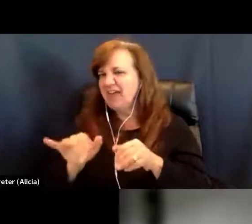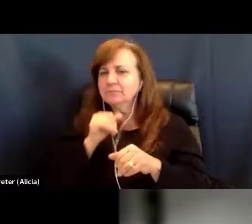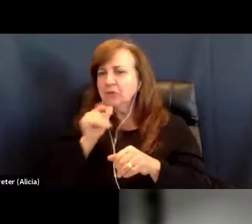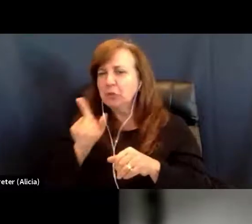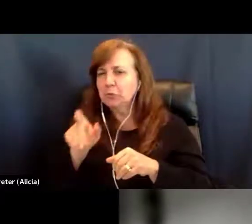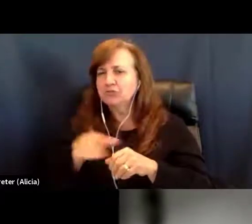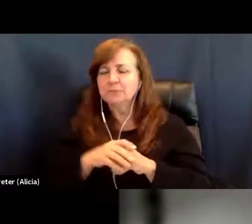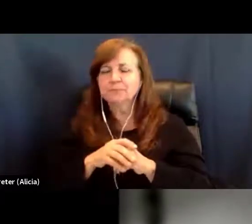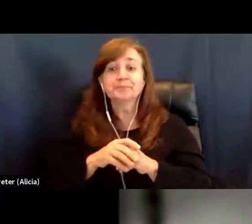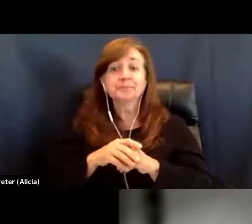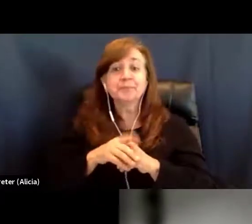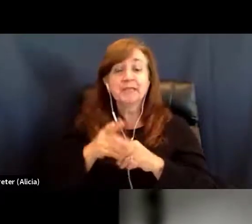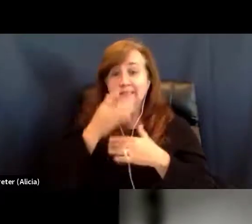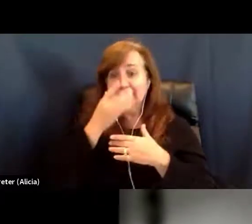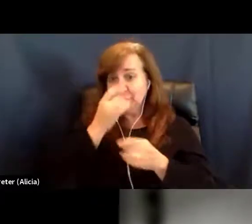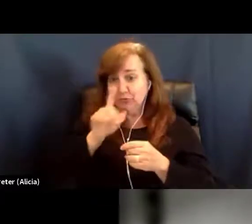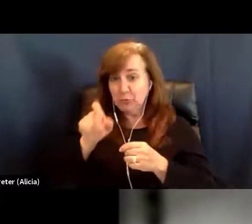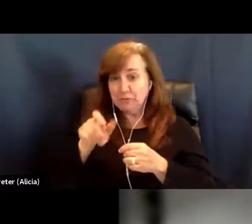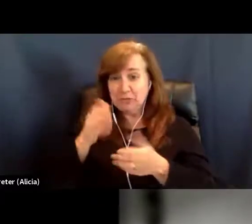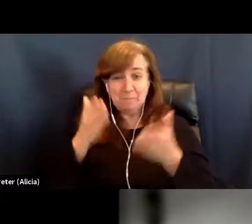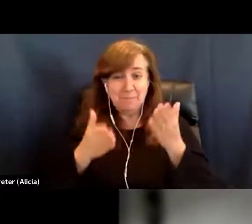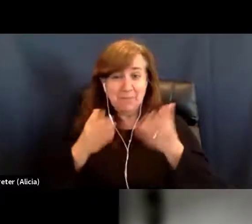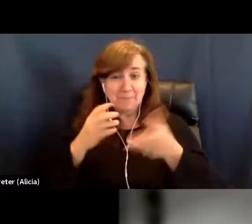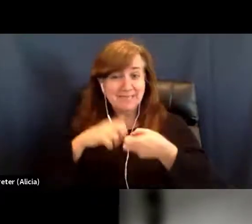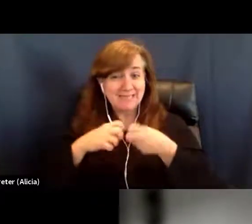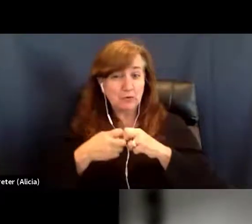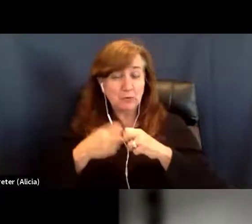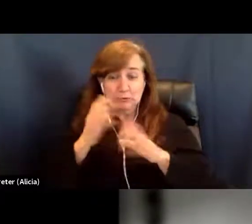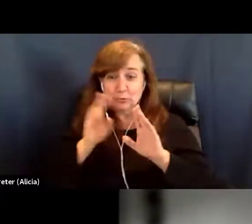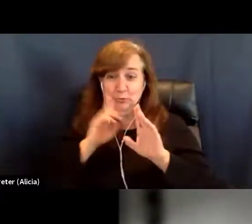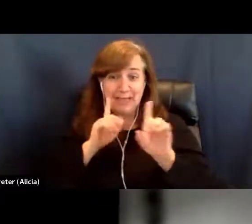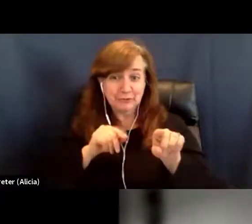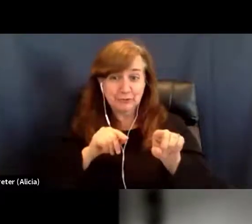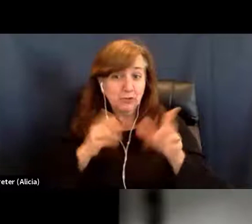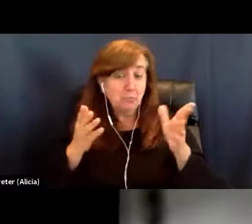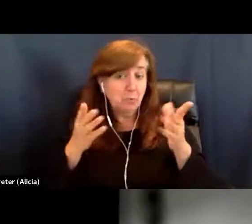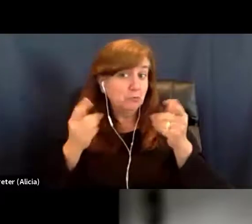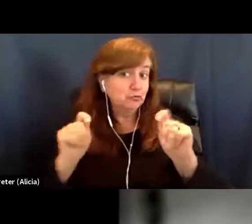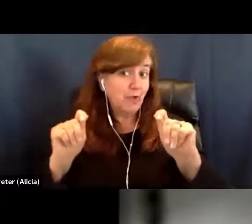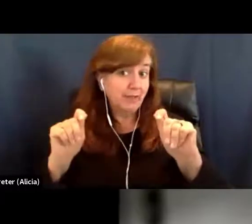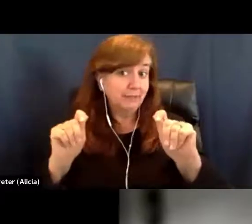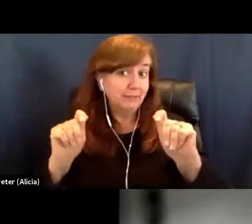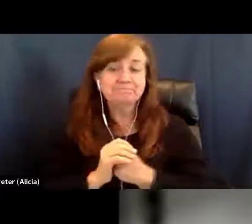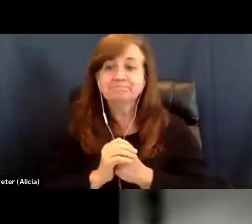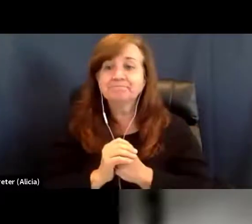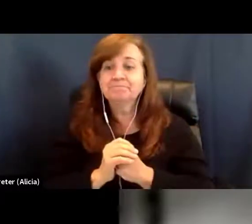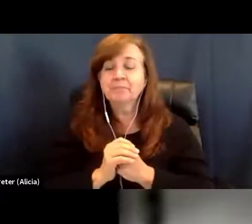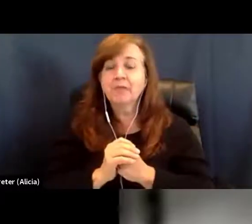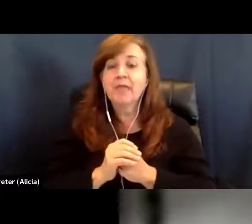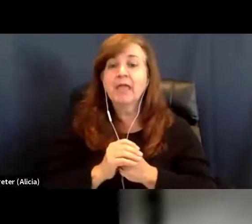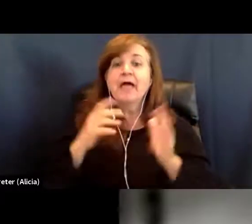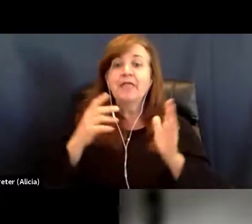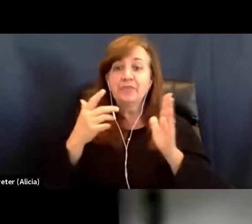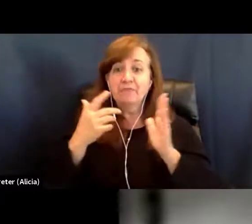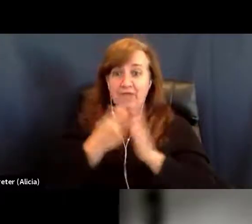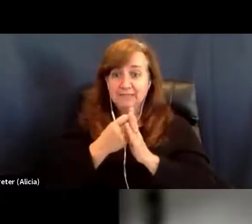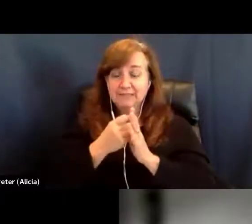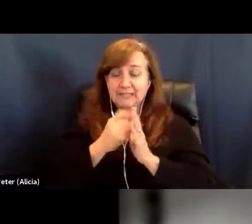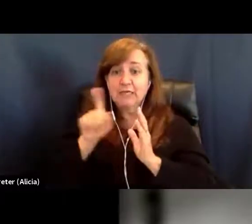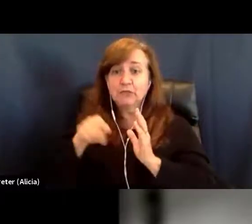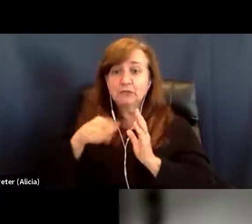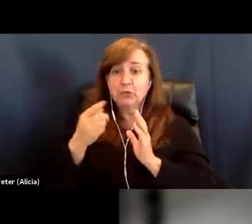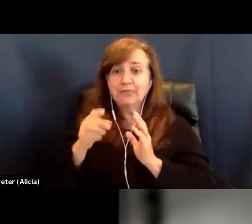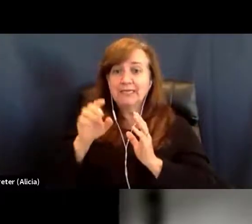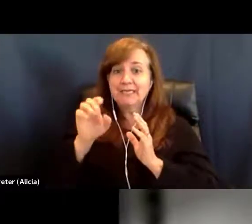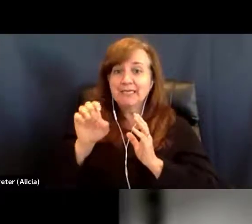is an interesting question, maybe a little difficult for us to answer, so let's try. Given that the vaccine is still only